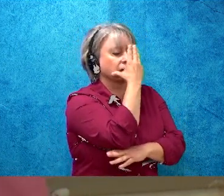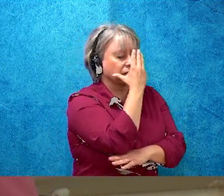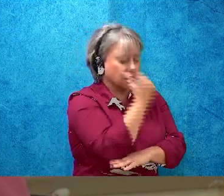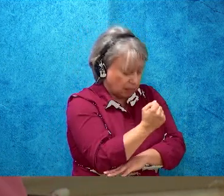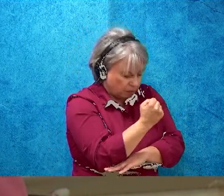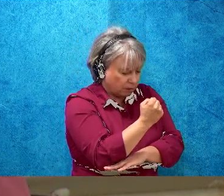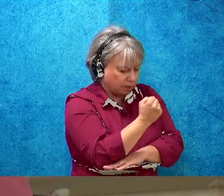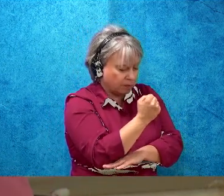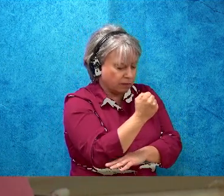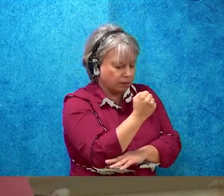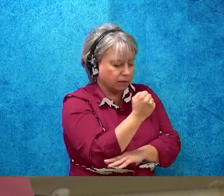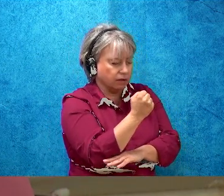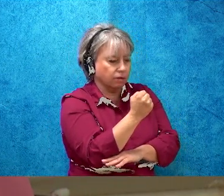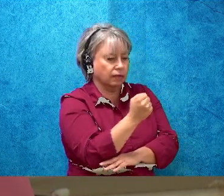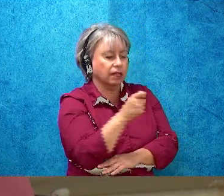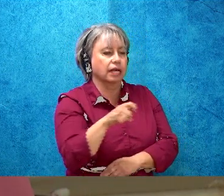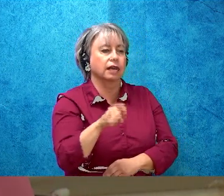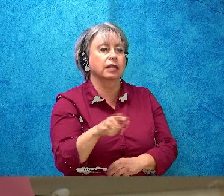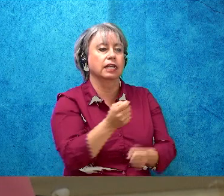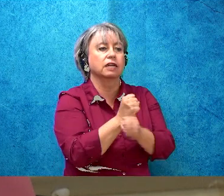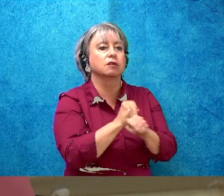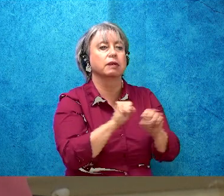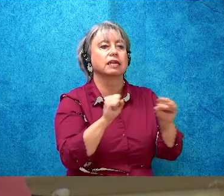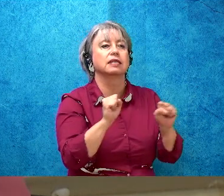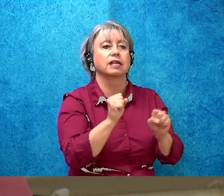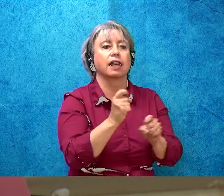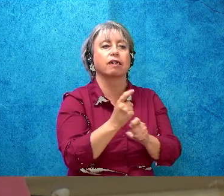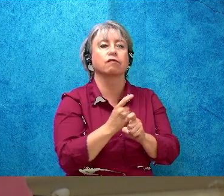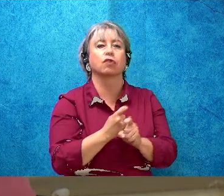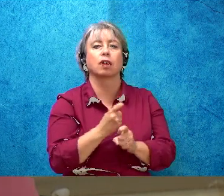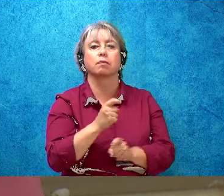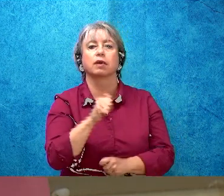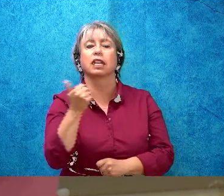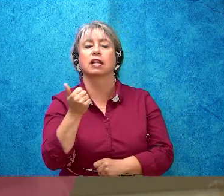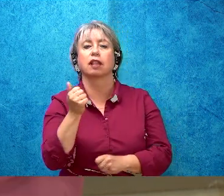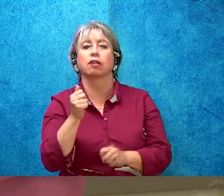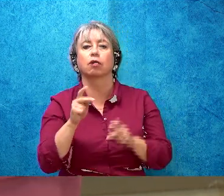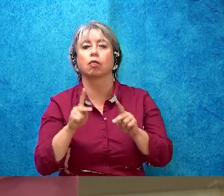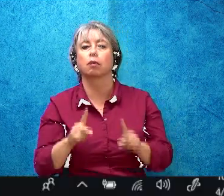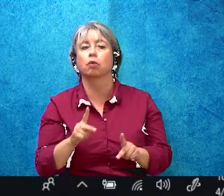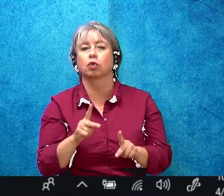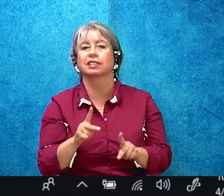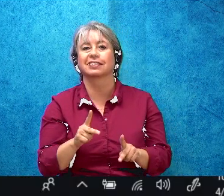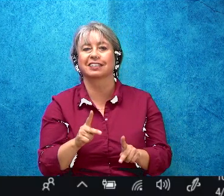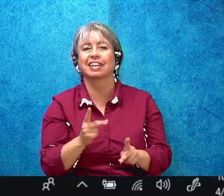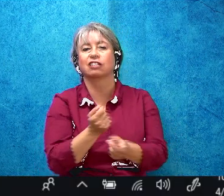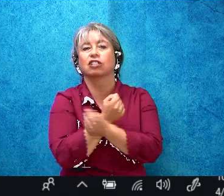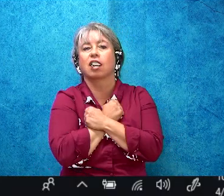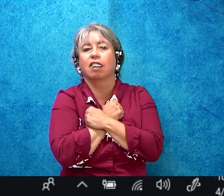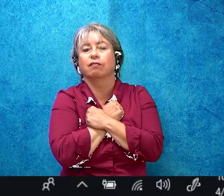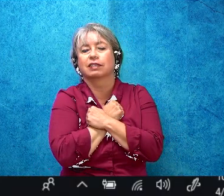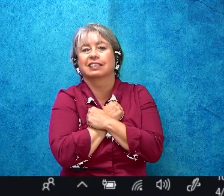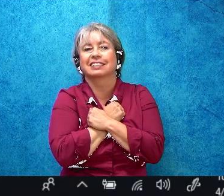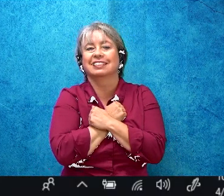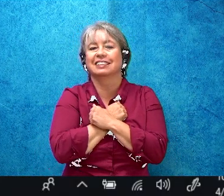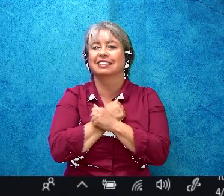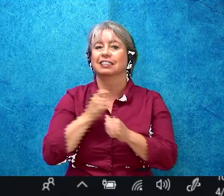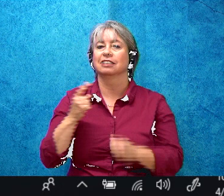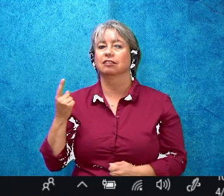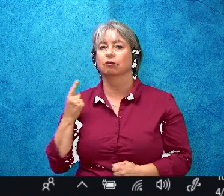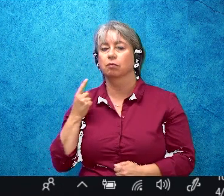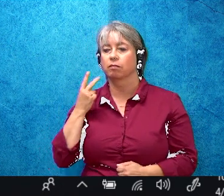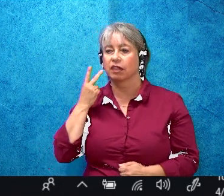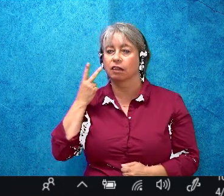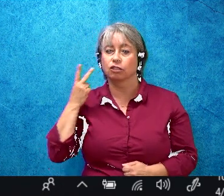be saved by the person that she loves? I know you can definitely think of a few, okay? Cupid sees that she's in this